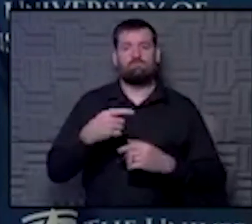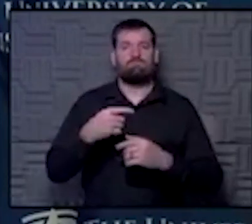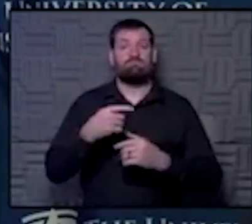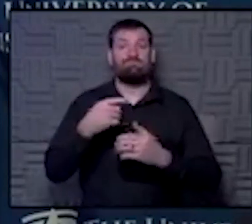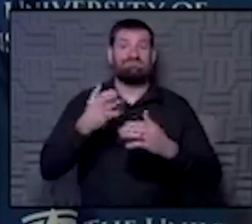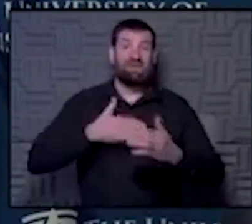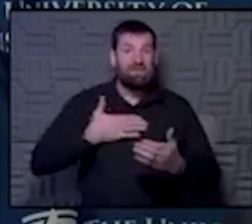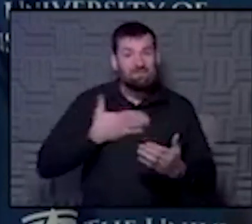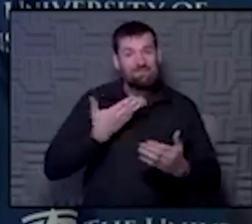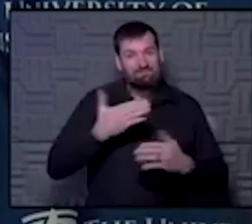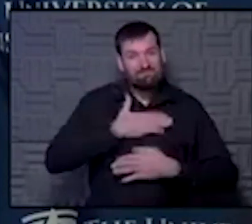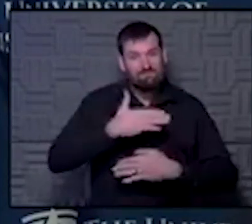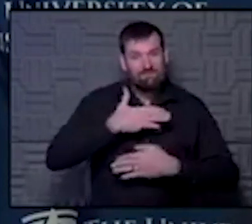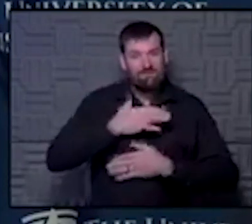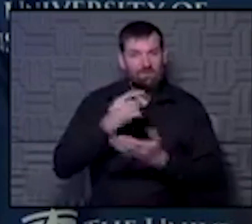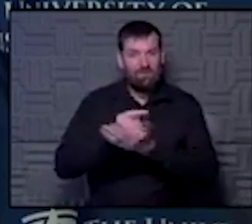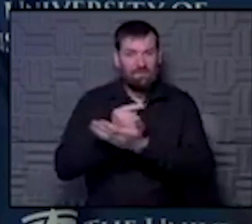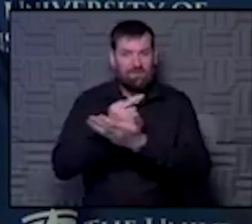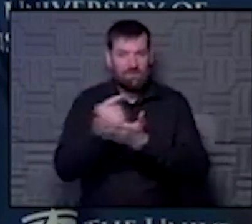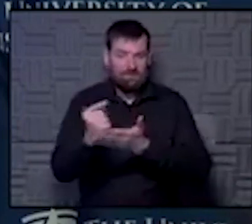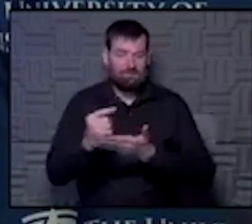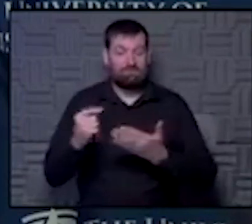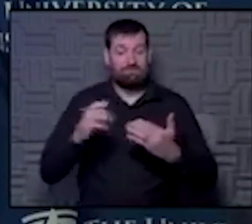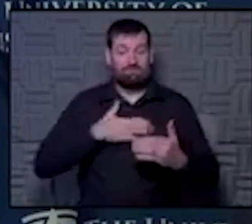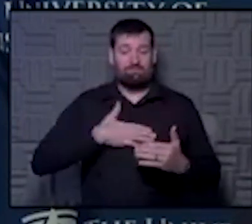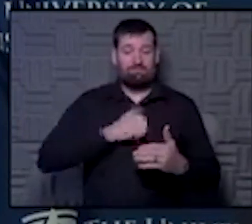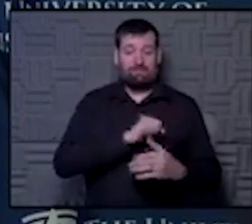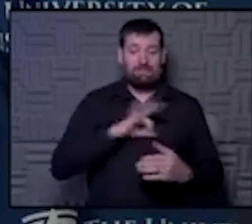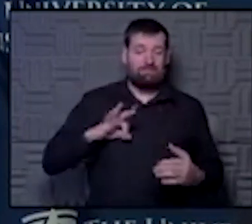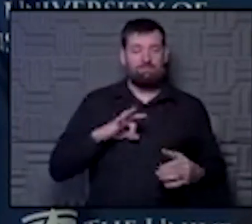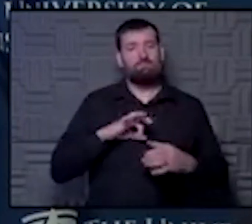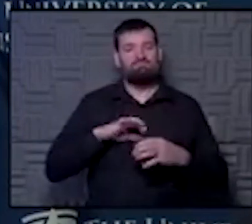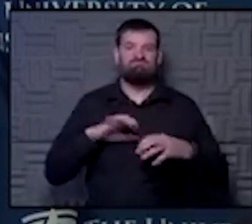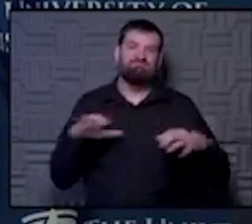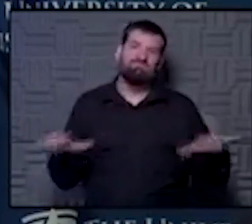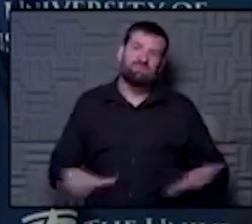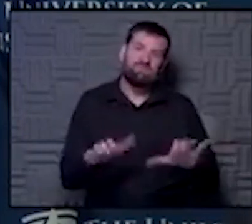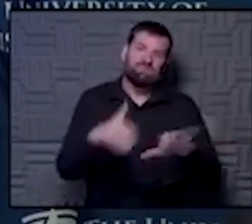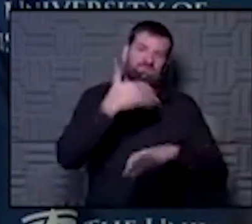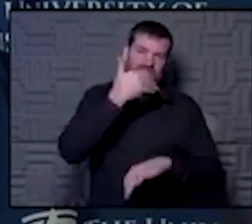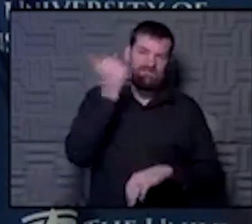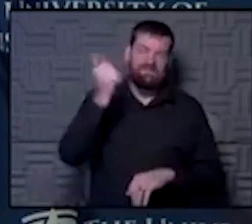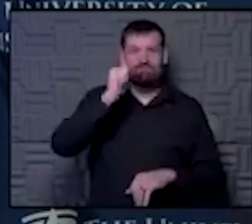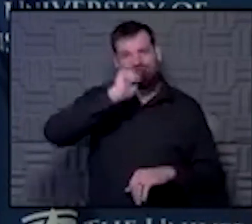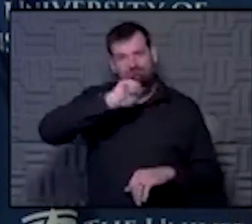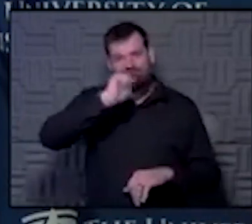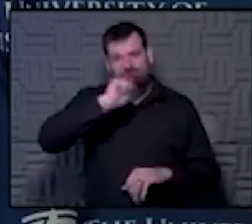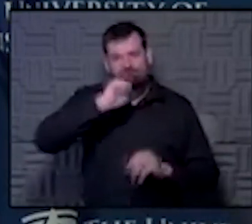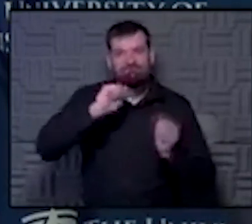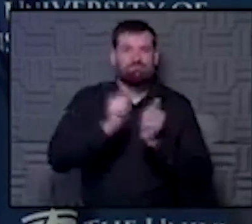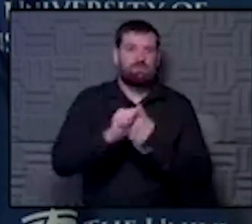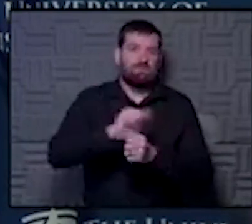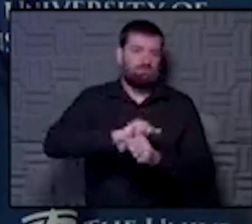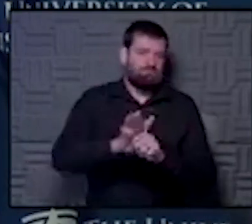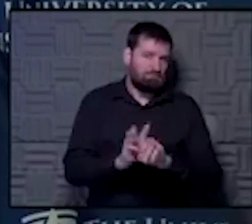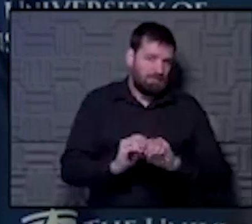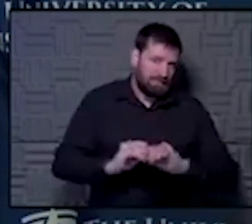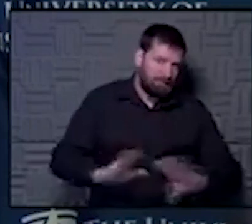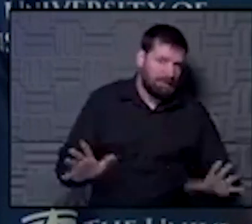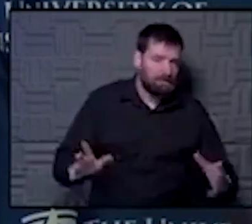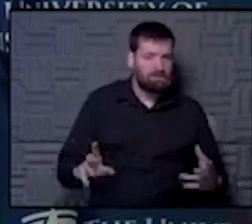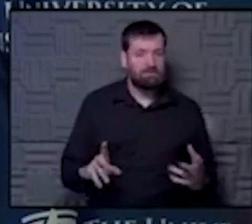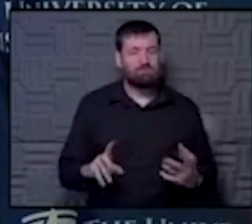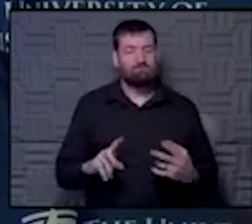Week. My staff are doing their best, you know, to cope with the pandemic and